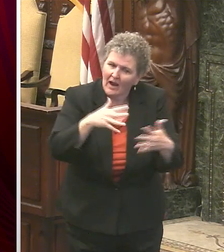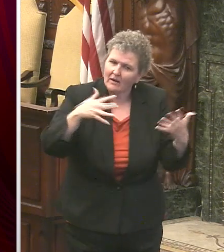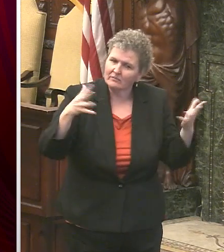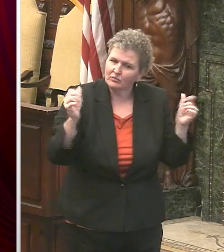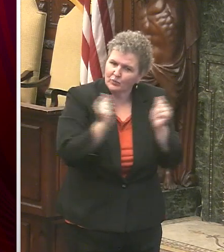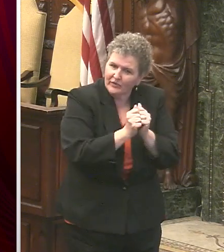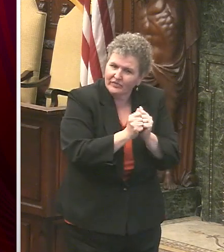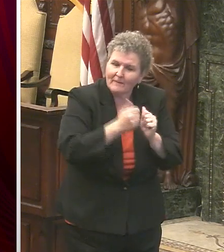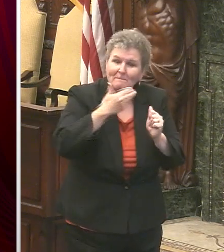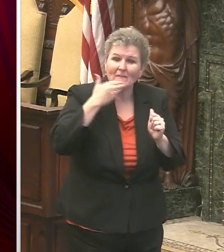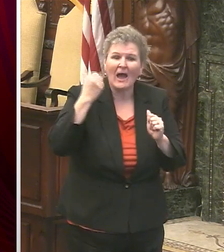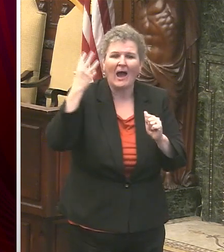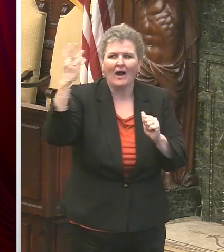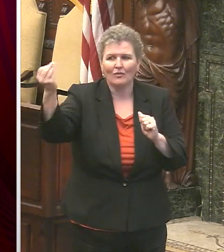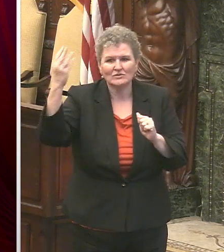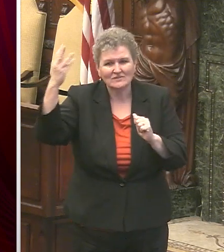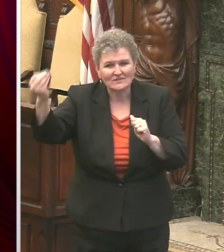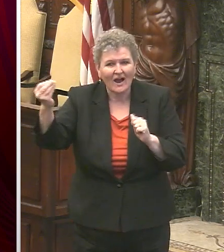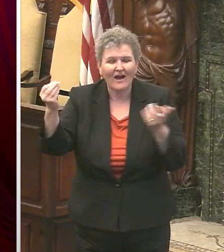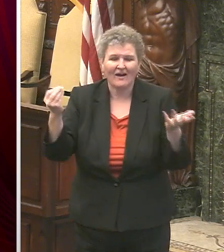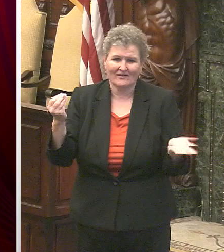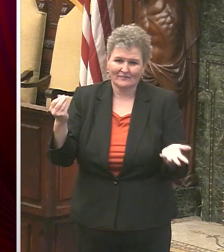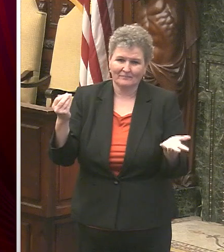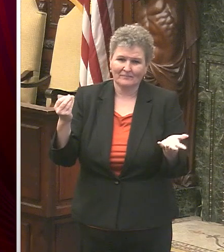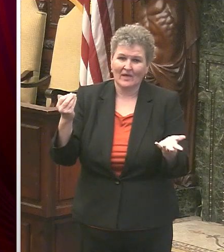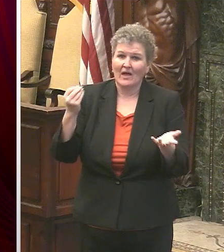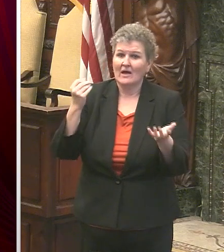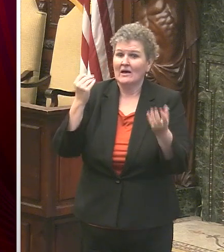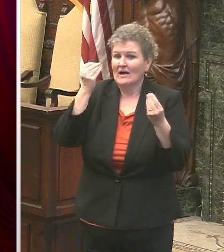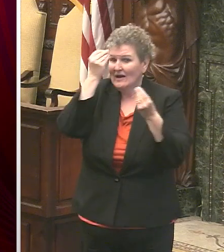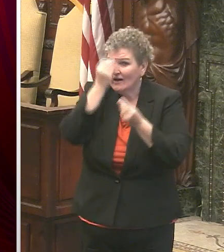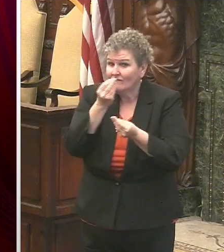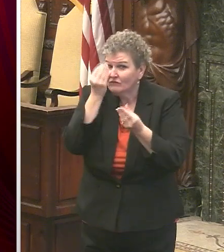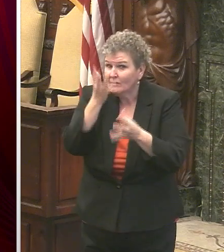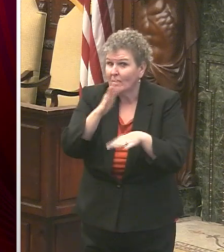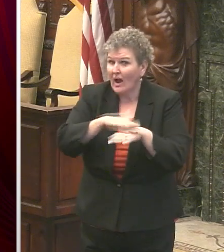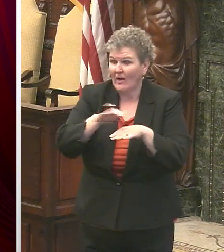outside. More information, including on our event limits, will be on our website,